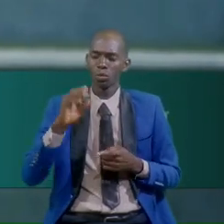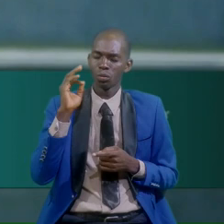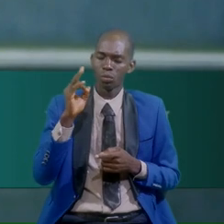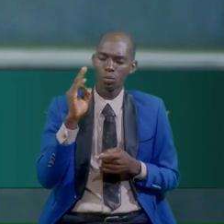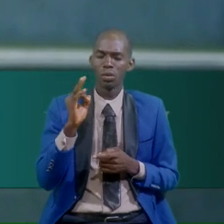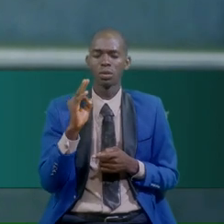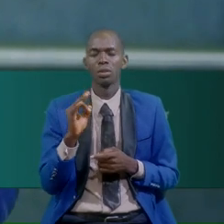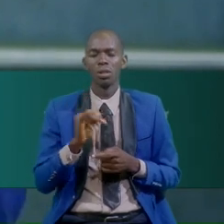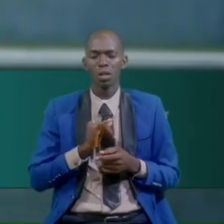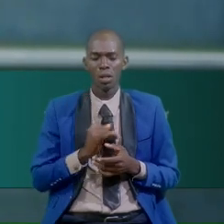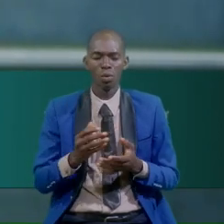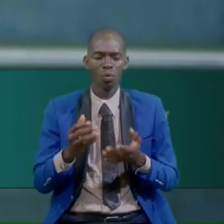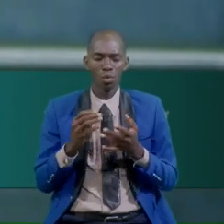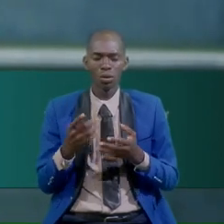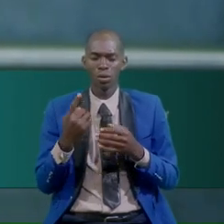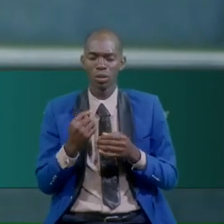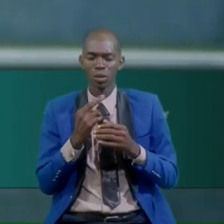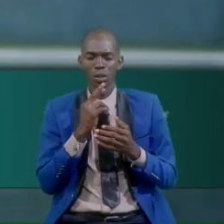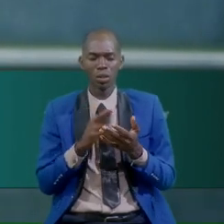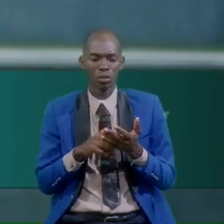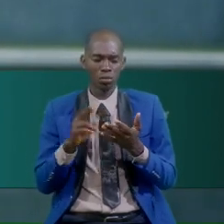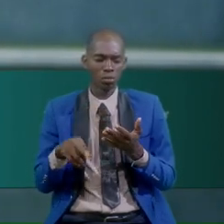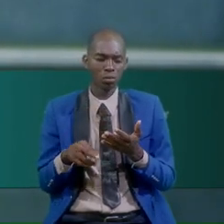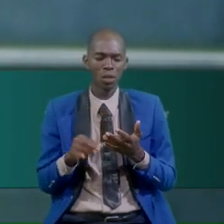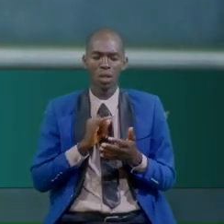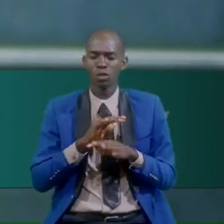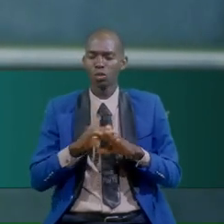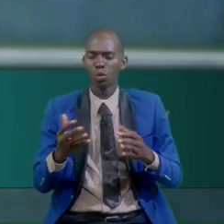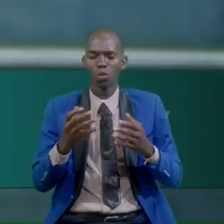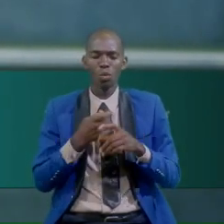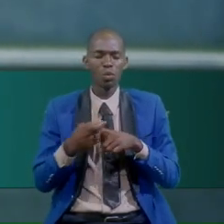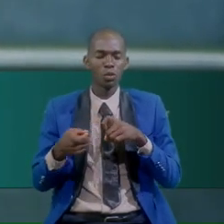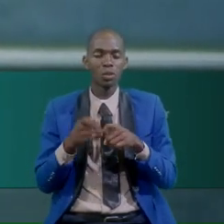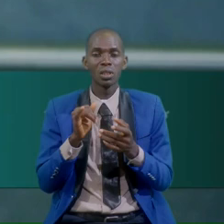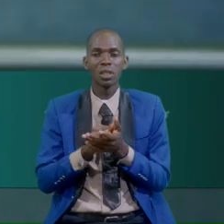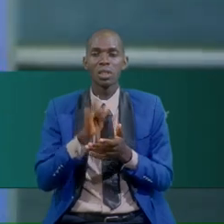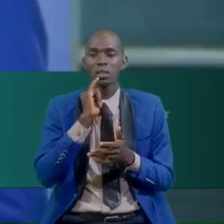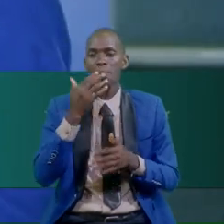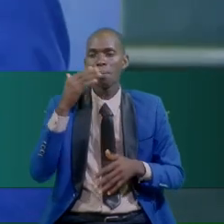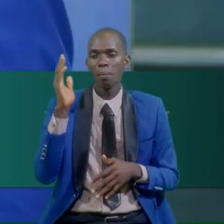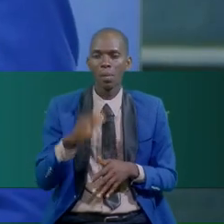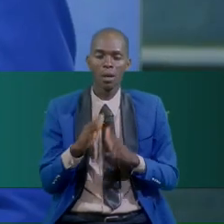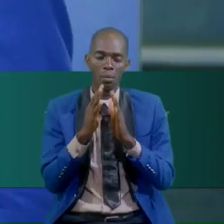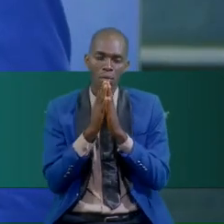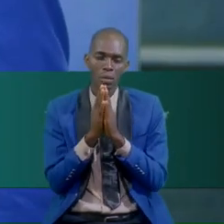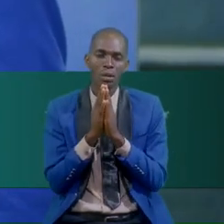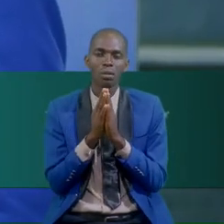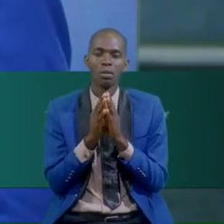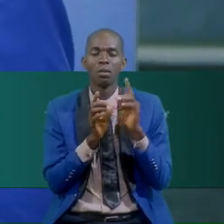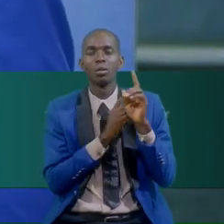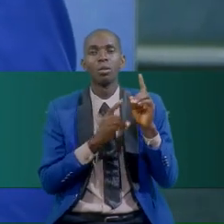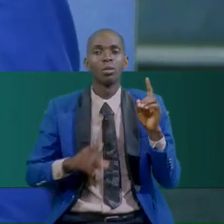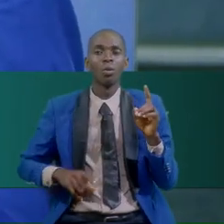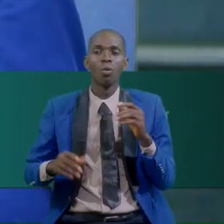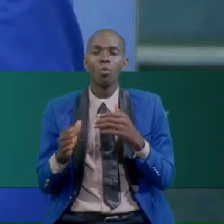the result, I don't want persecution, that's bad prayer. Lord, whatever persecution